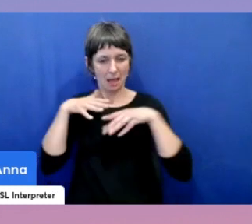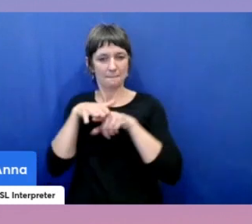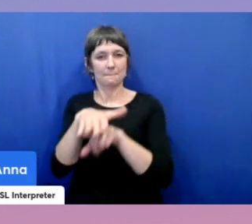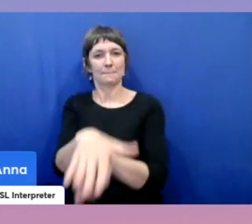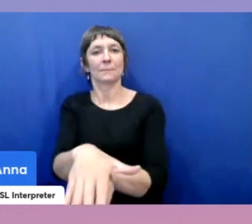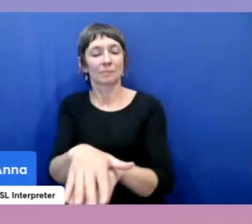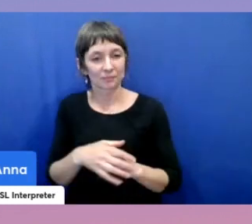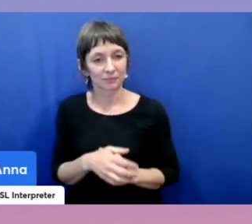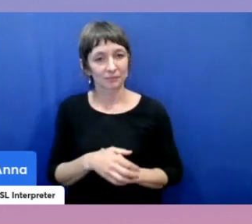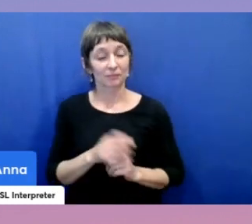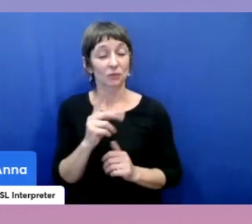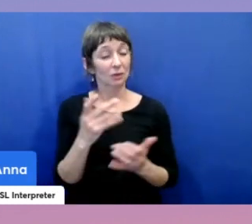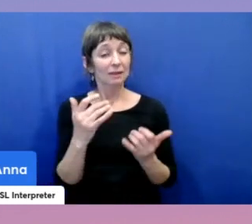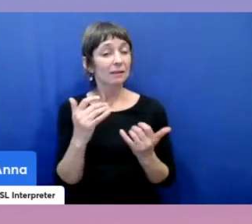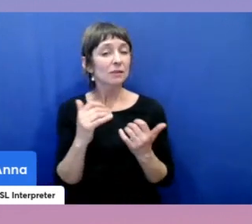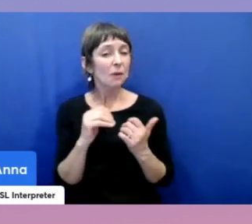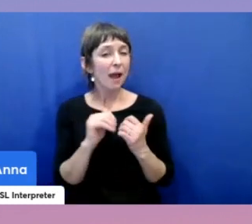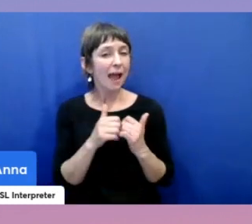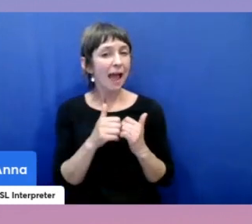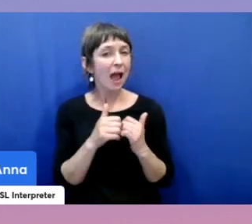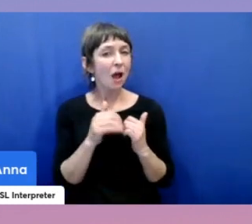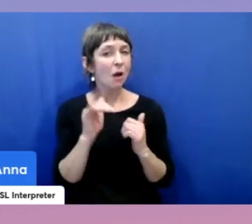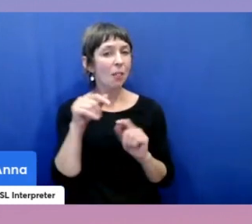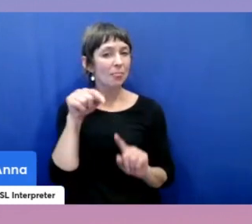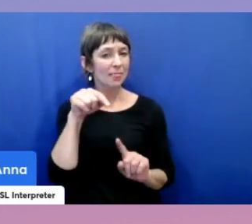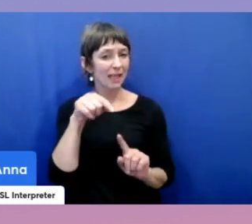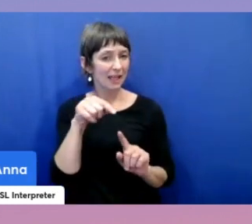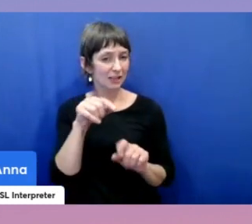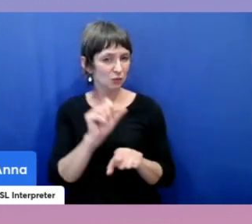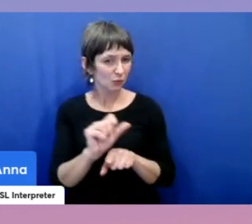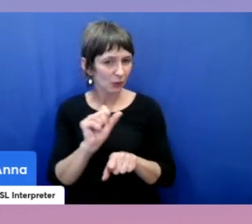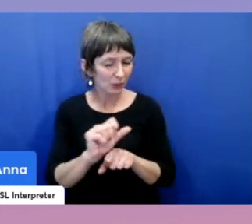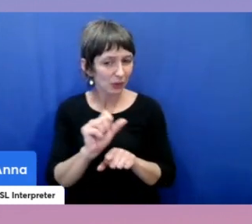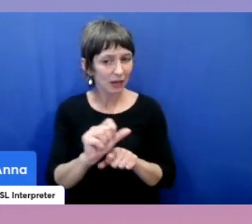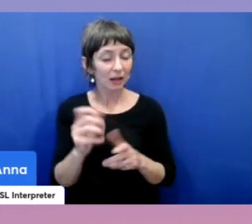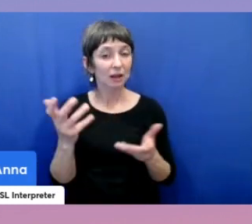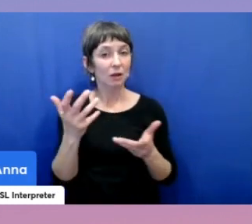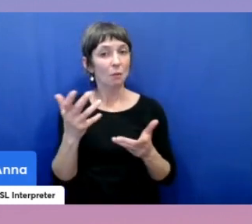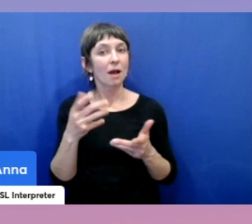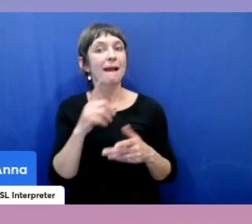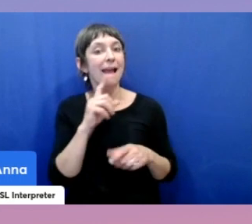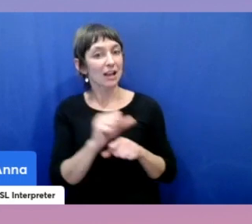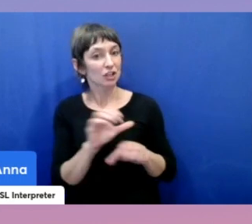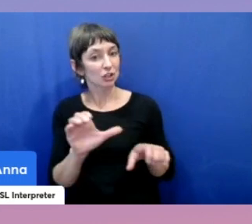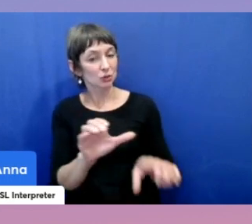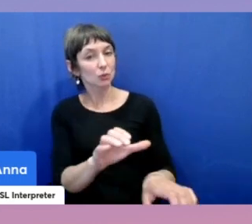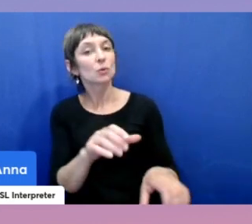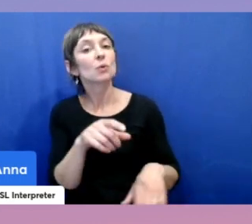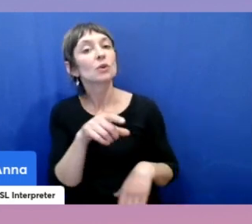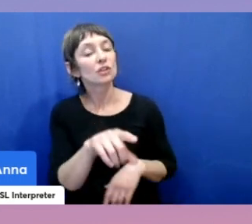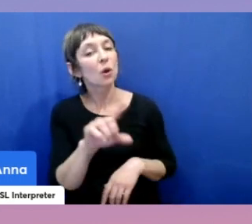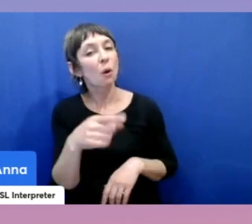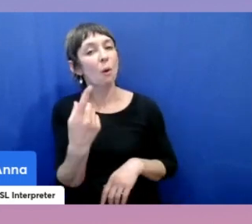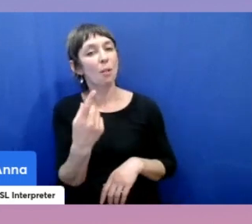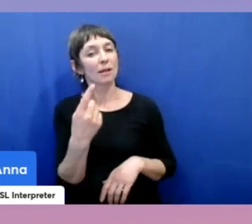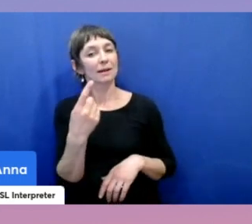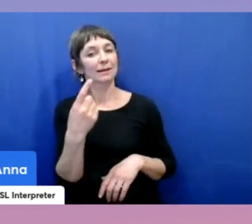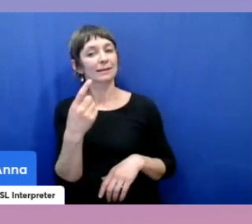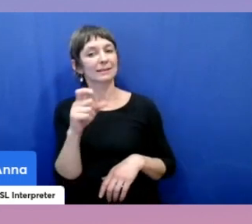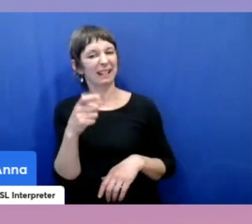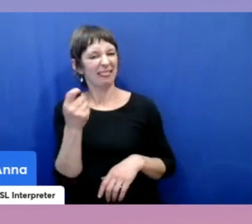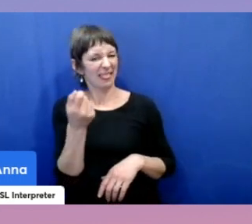Okay, so how this GB working and what she actually need? You see, GB only need a little